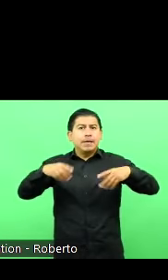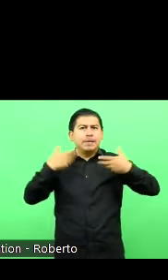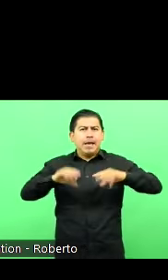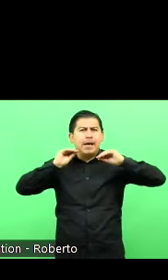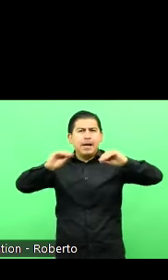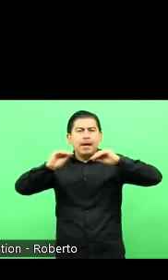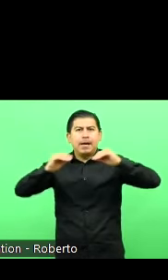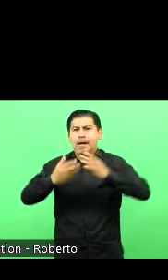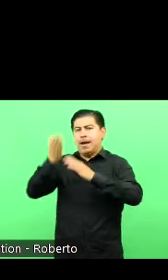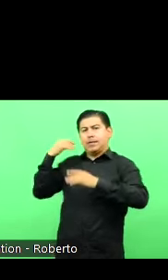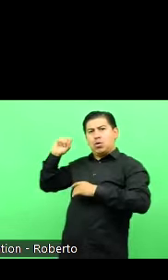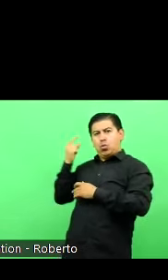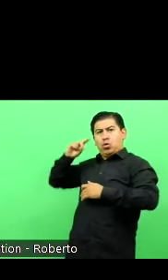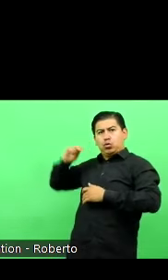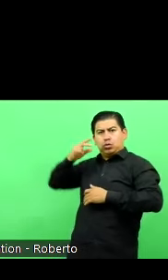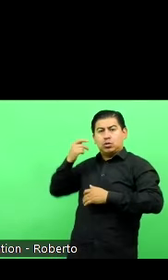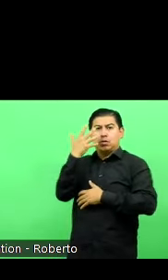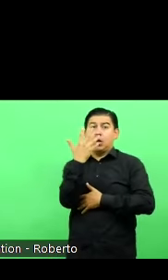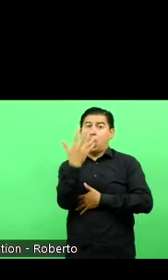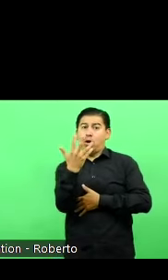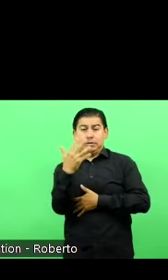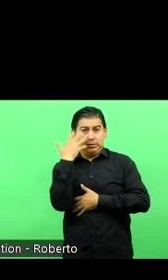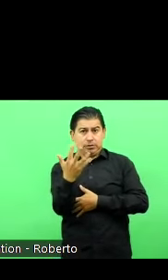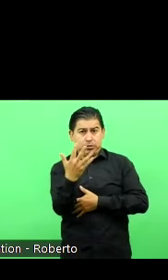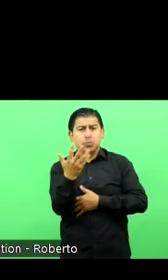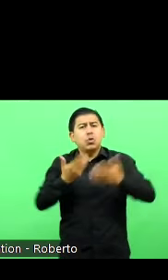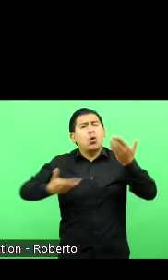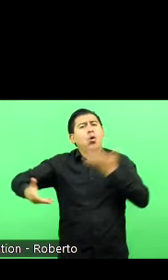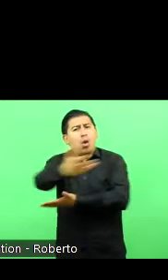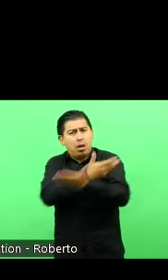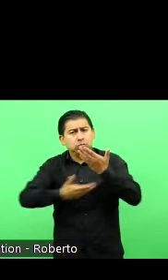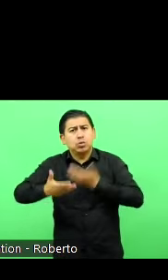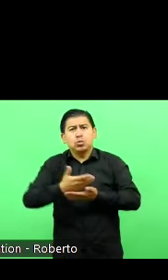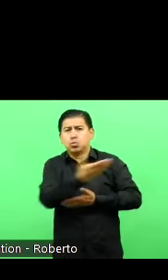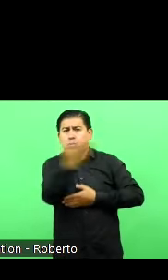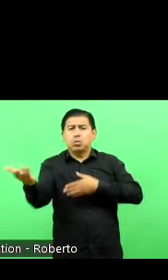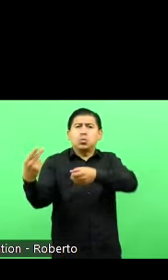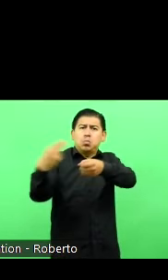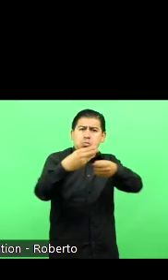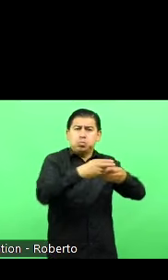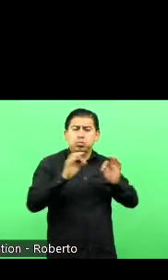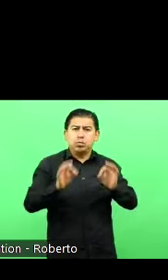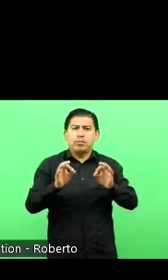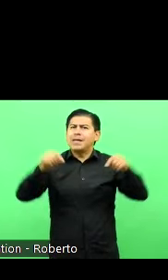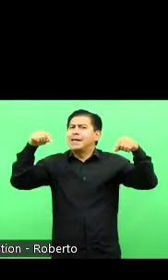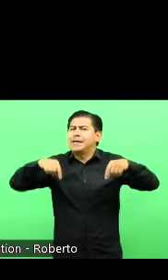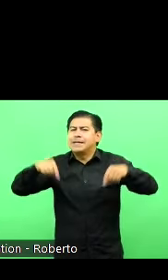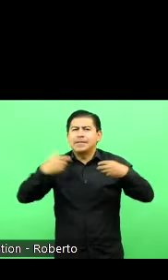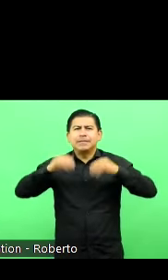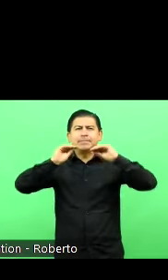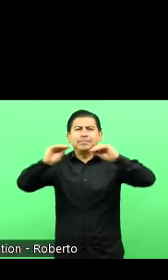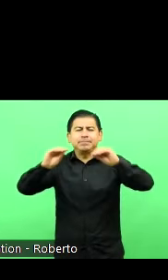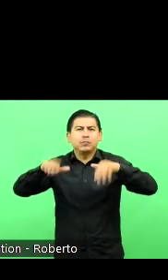collaboration. The timing of this training could not be more critical. In recent years, our region has